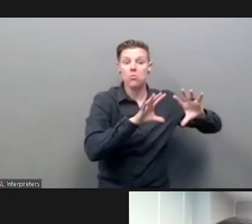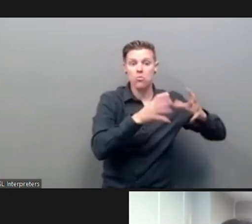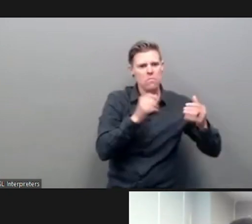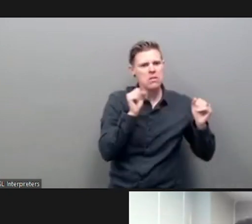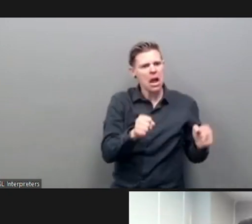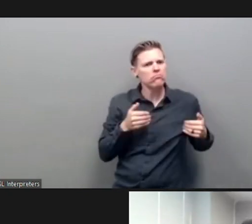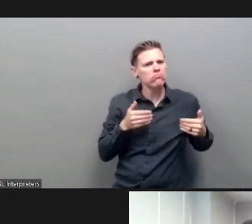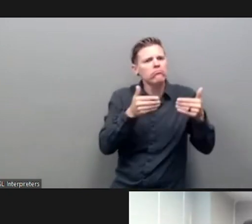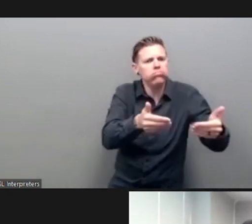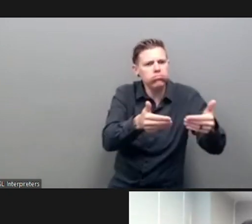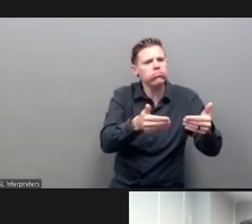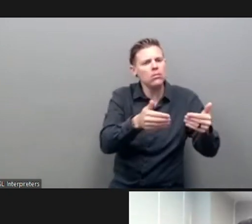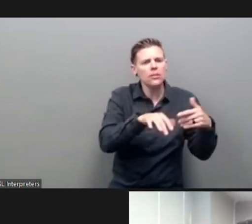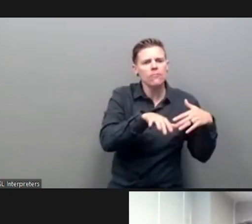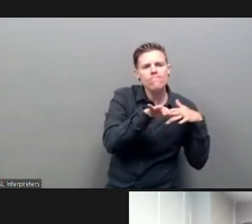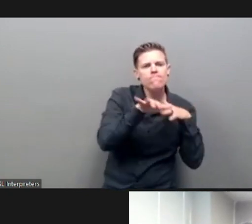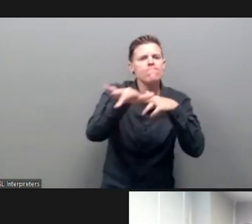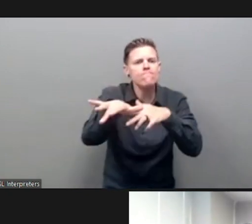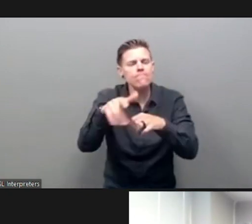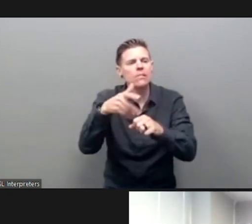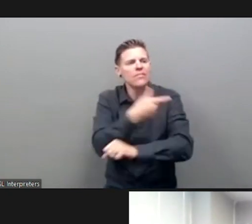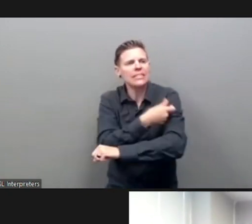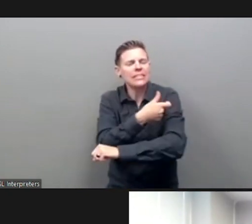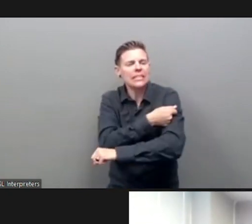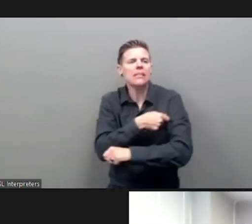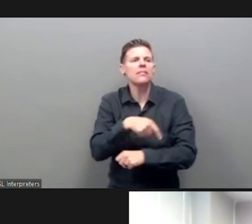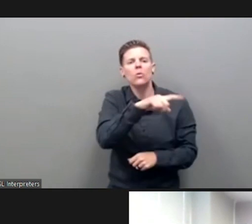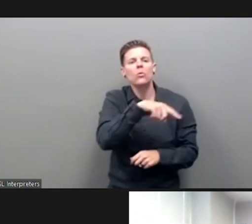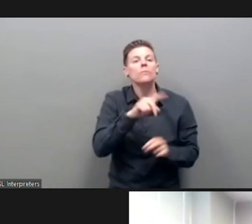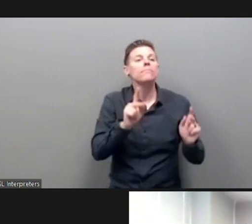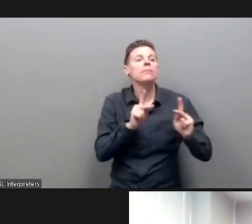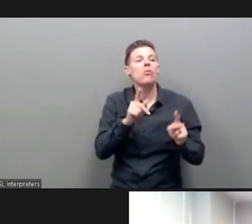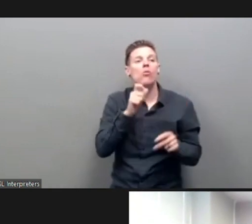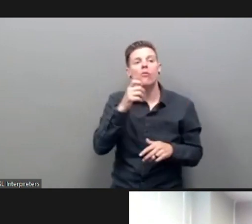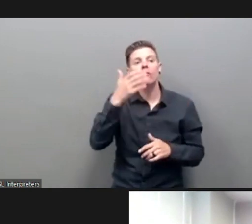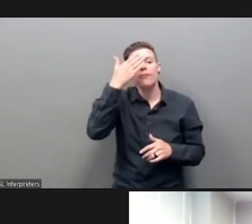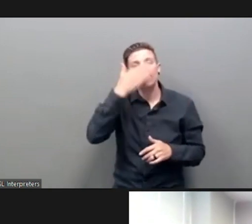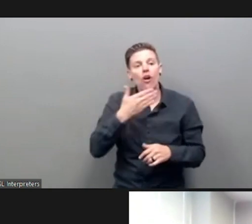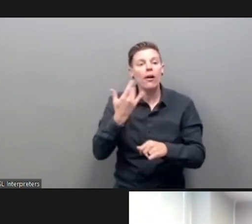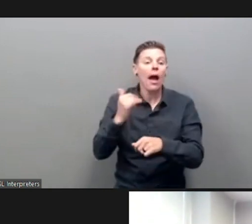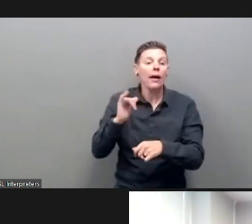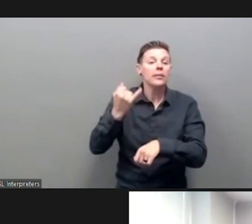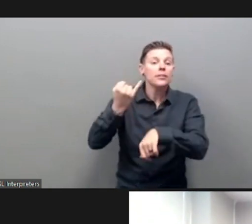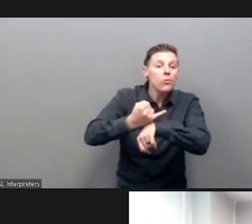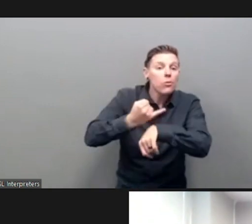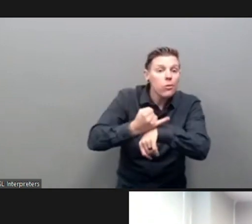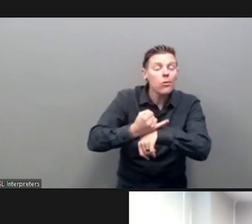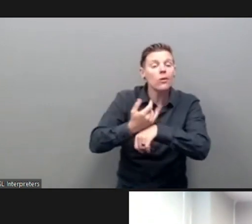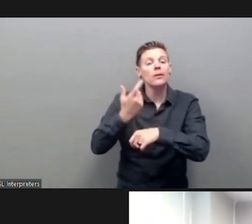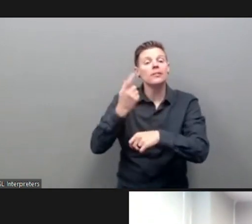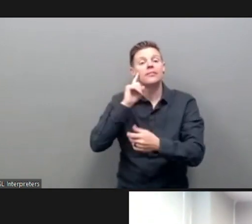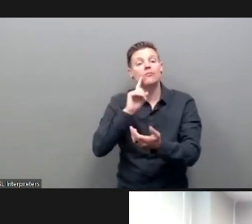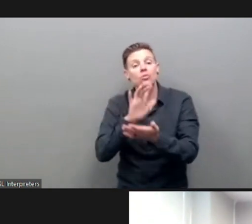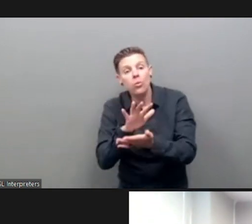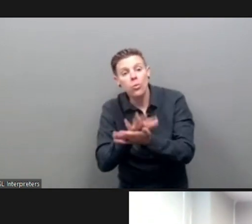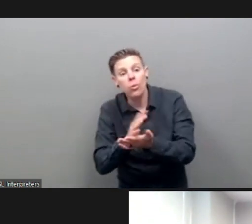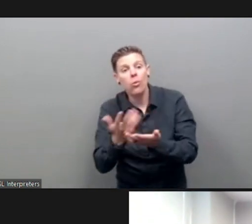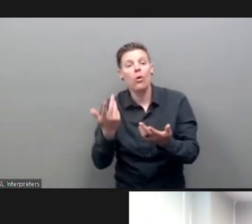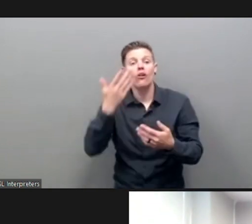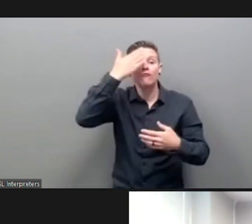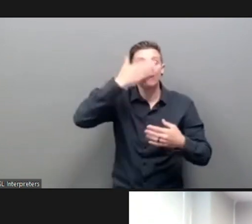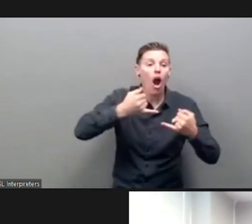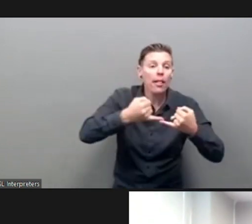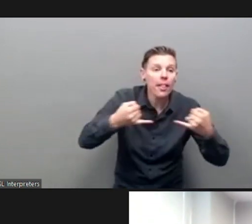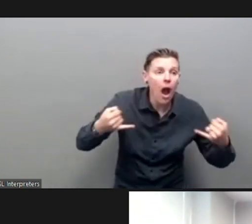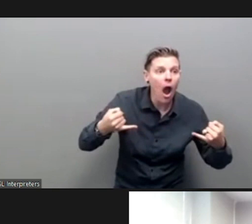who are in institutions or places that put them at potentially higher risk. That's about